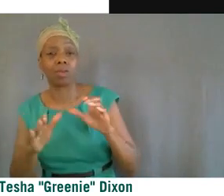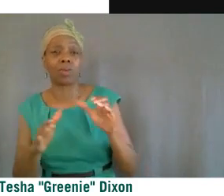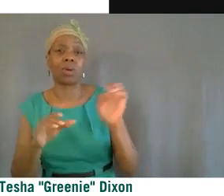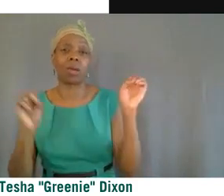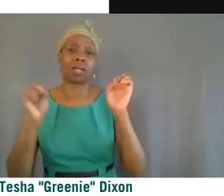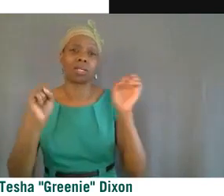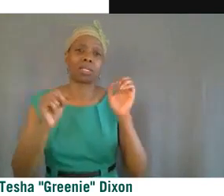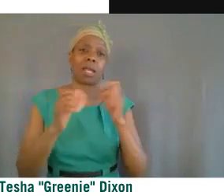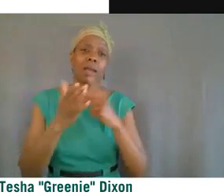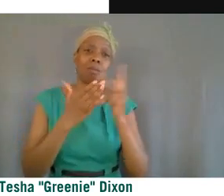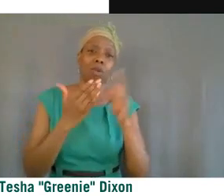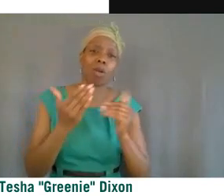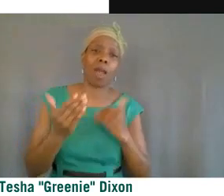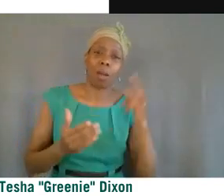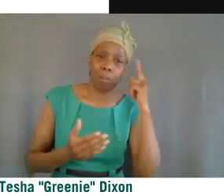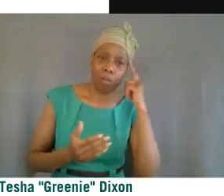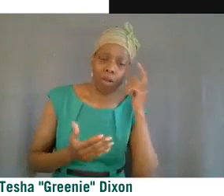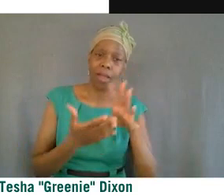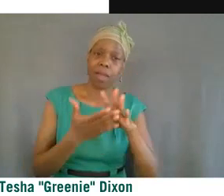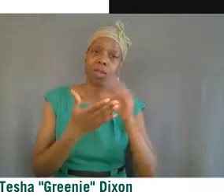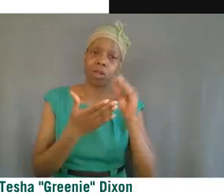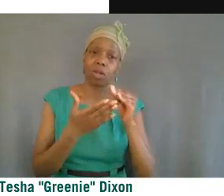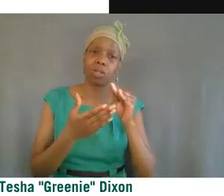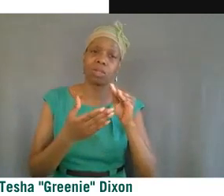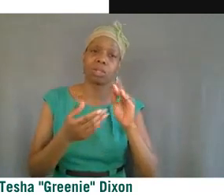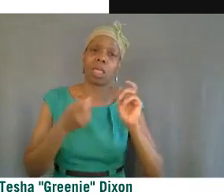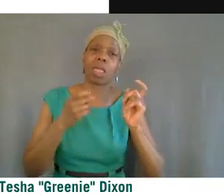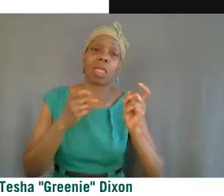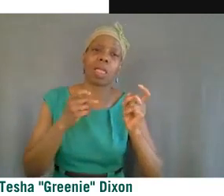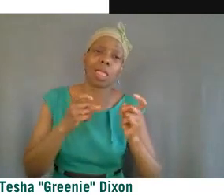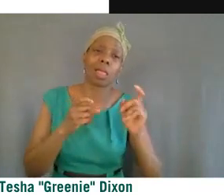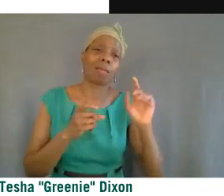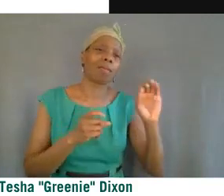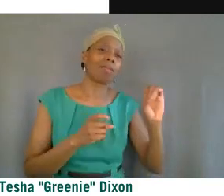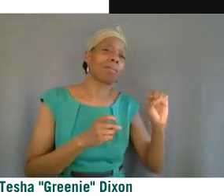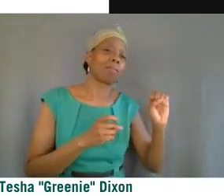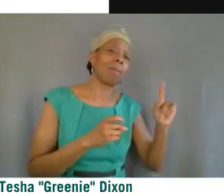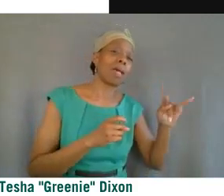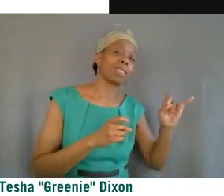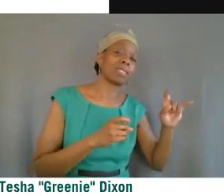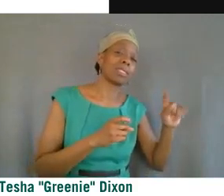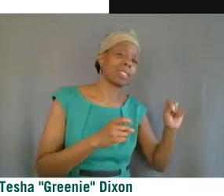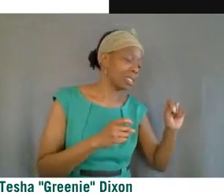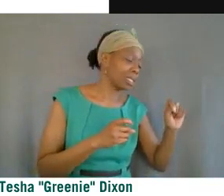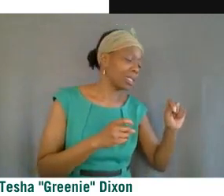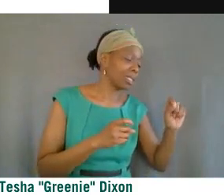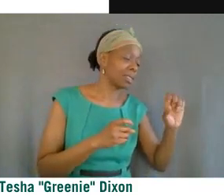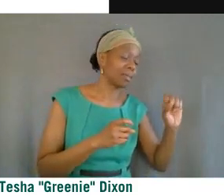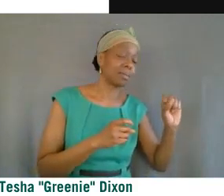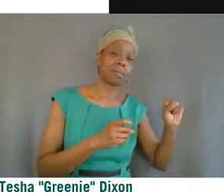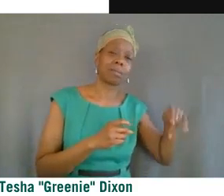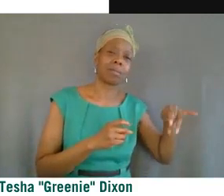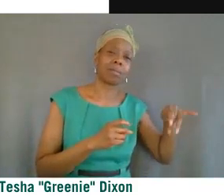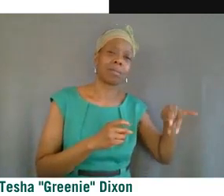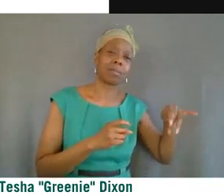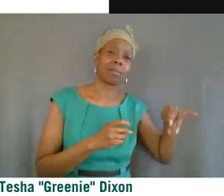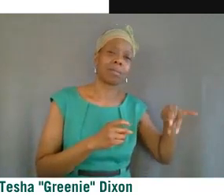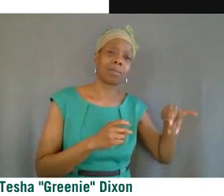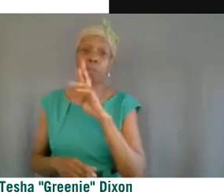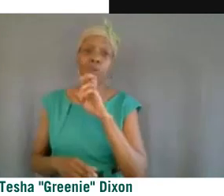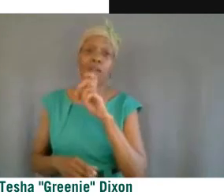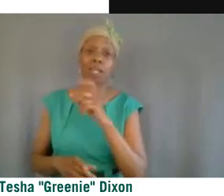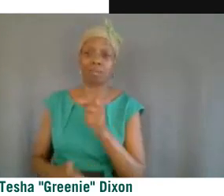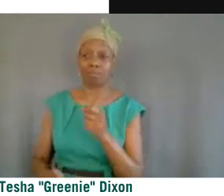better modulate spasticity. And I think Mr. Bradley here, I think you've nailed down a point that I think